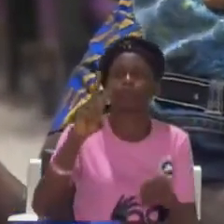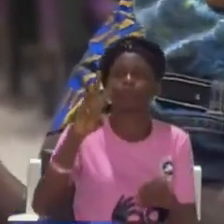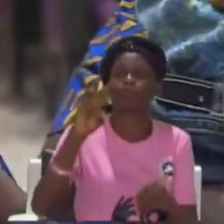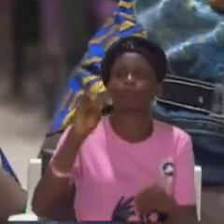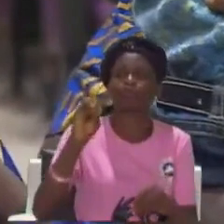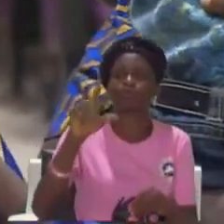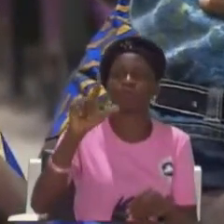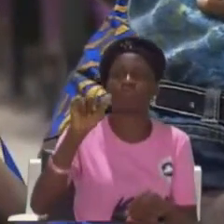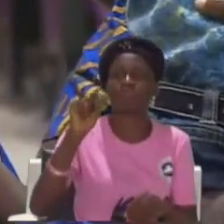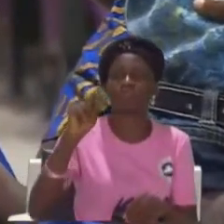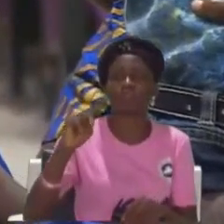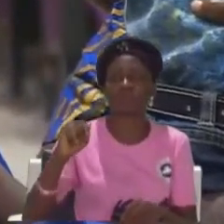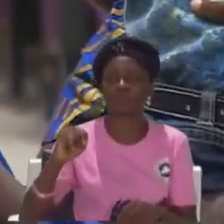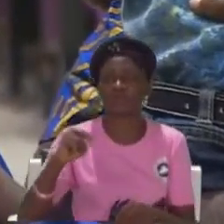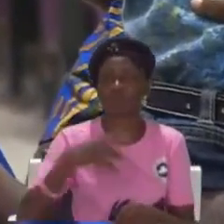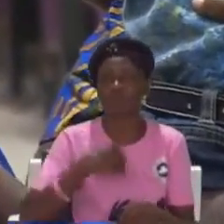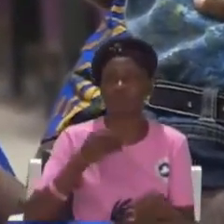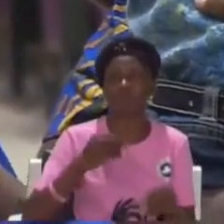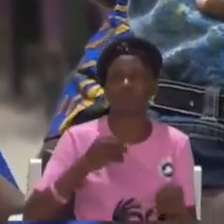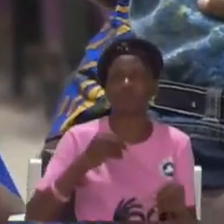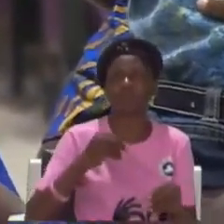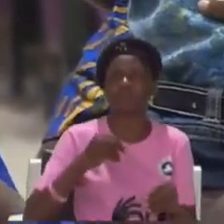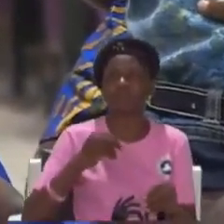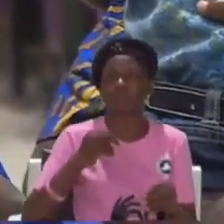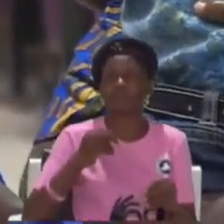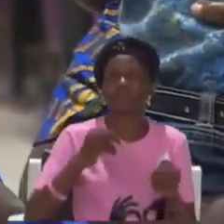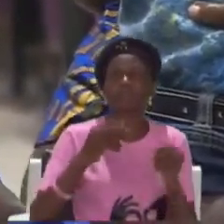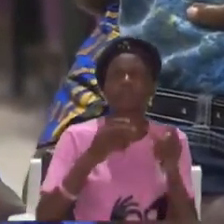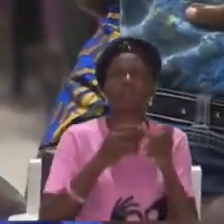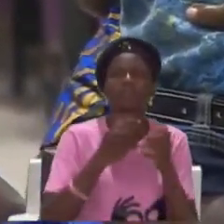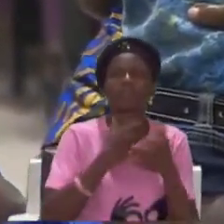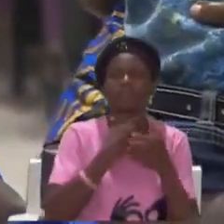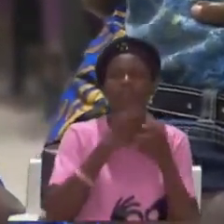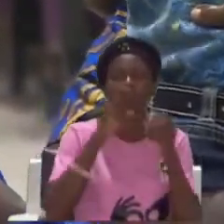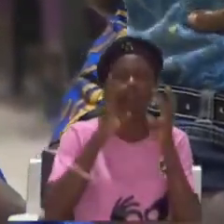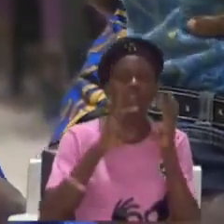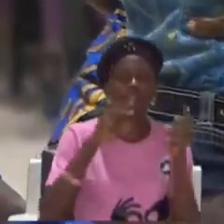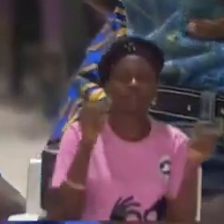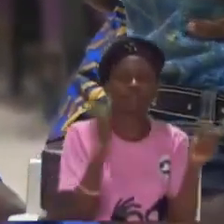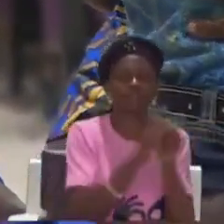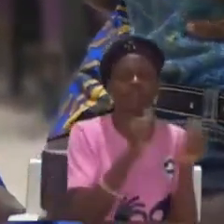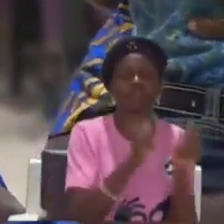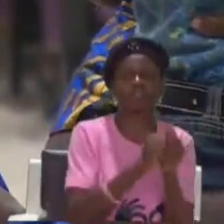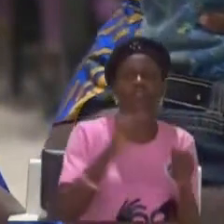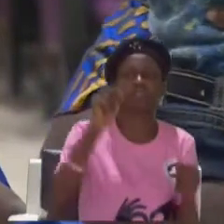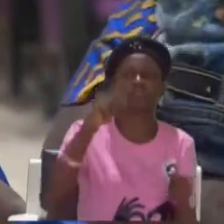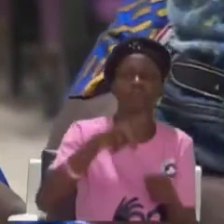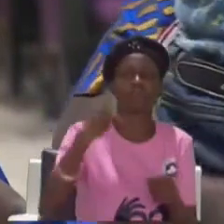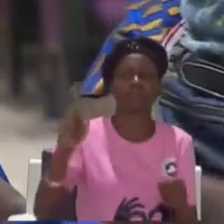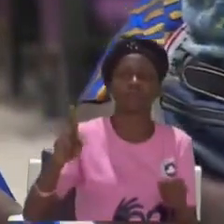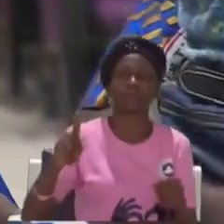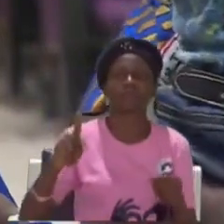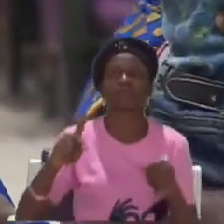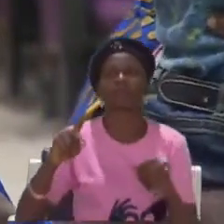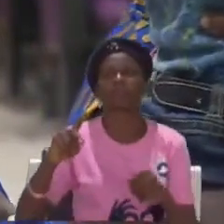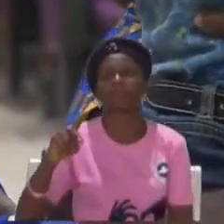to my PP, Lagos Prophet 50, Pastor John